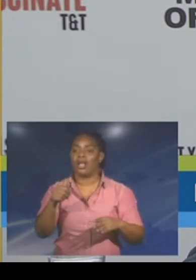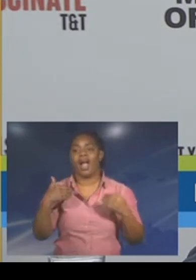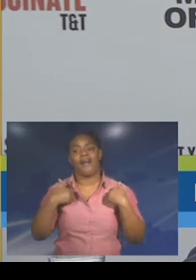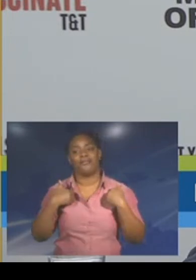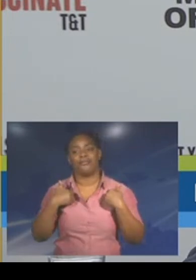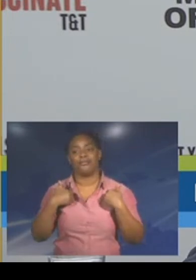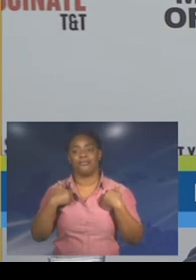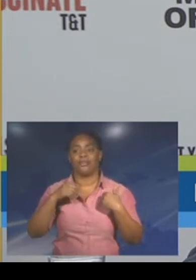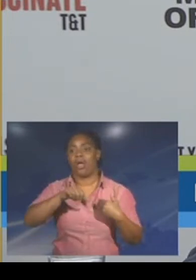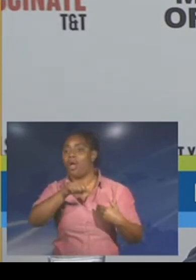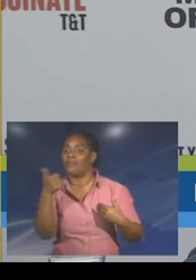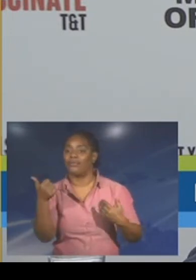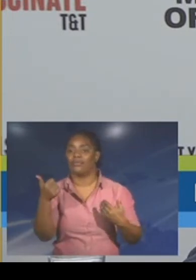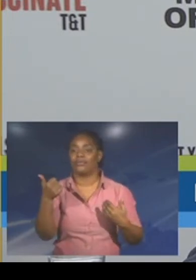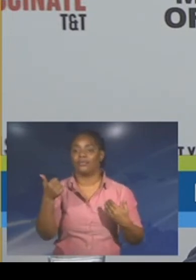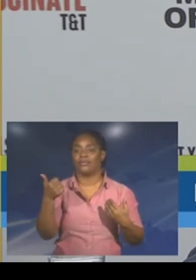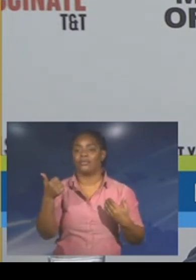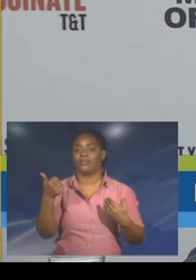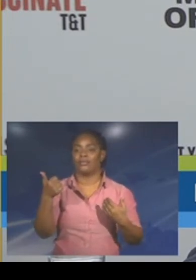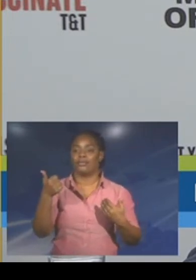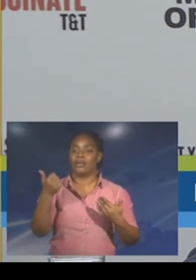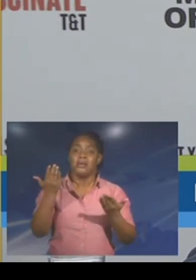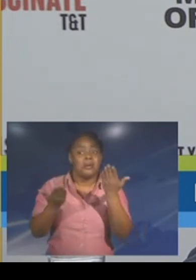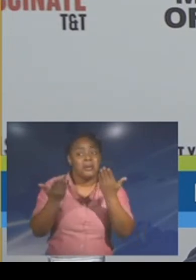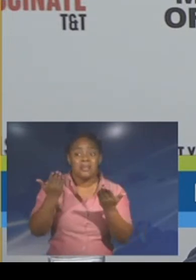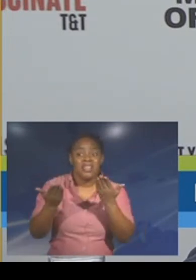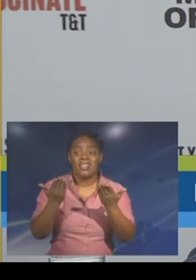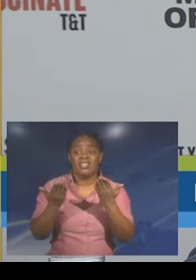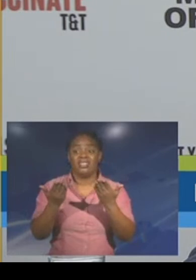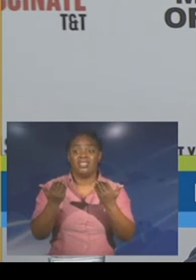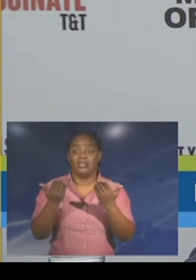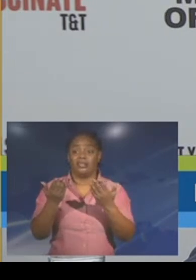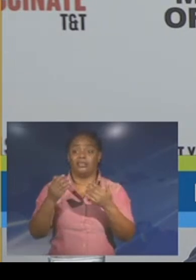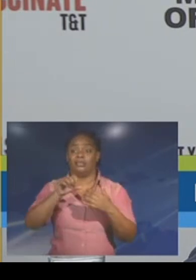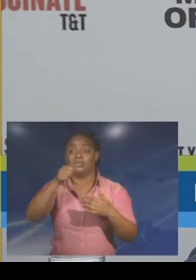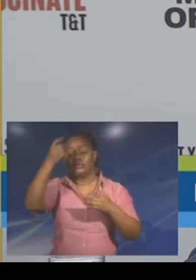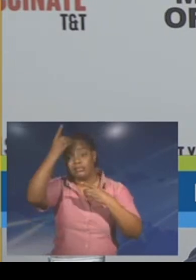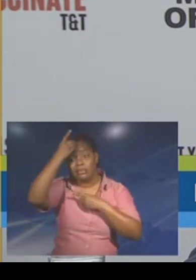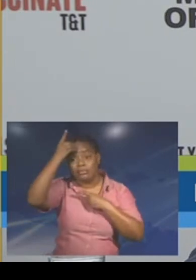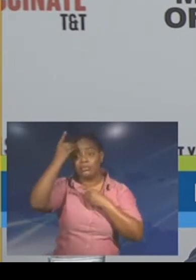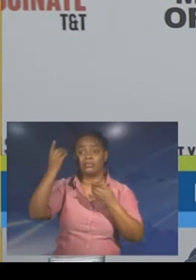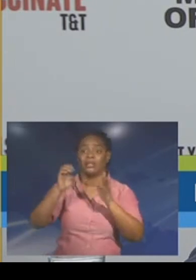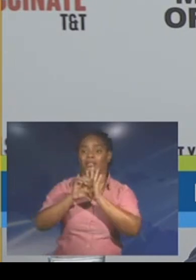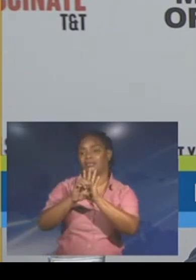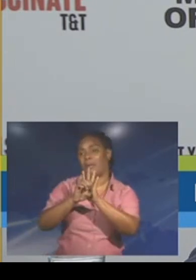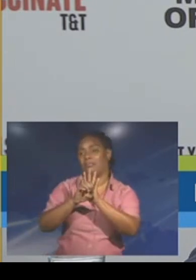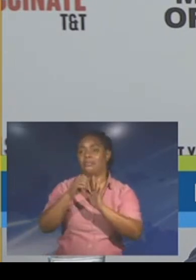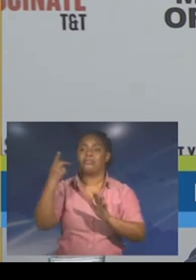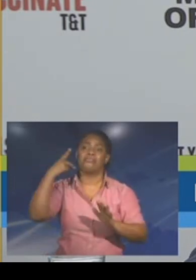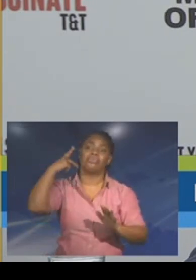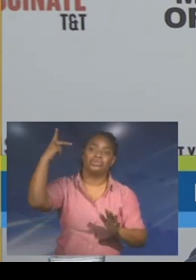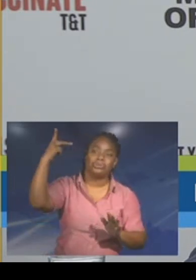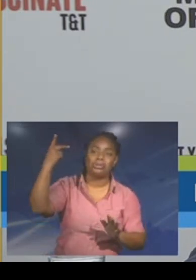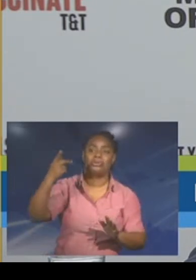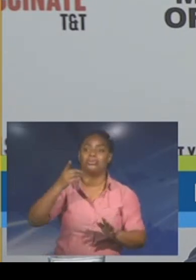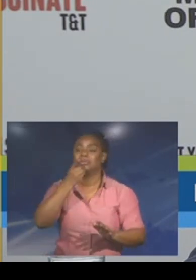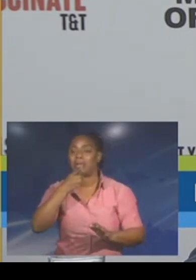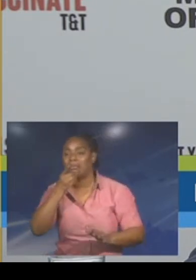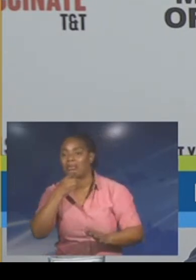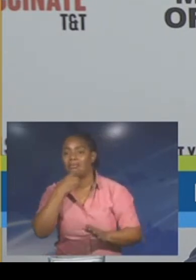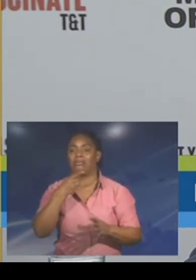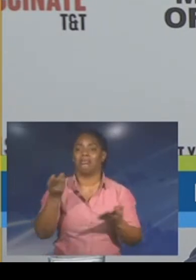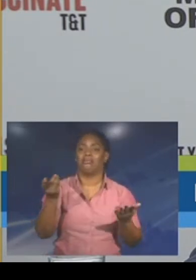especially those who have non-communicable diseases like hypertension, diabetes,